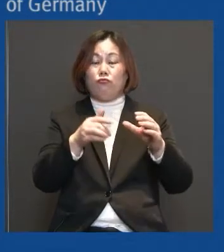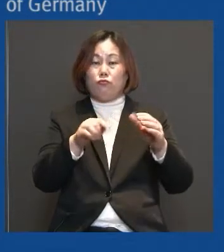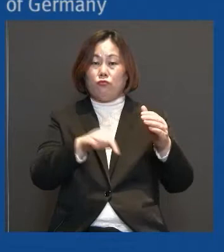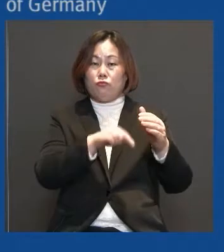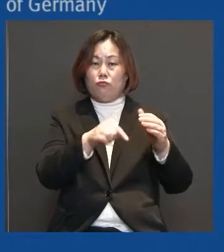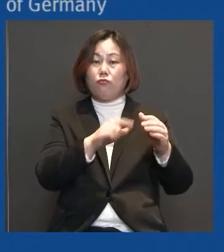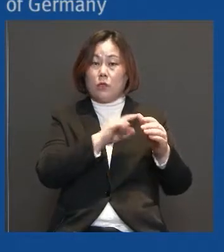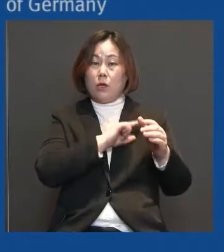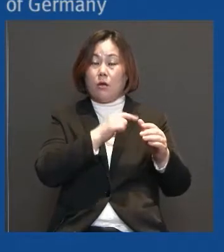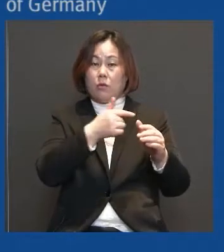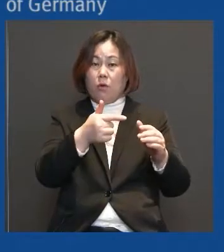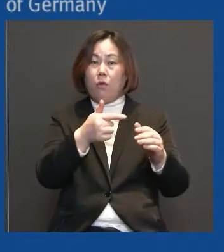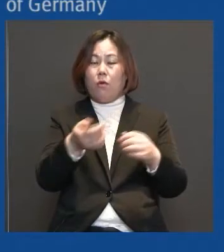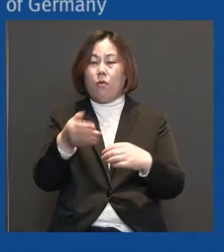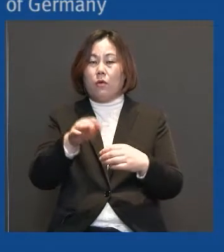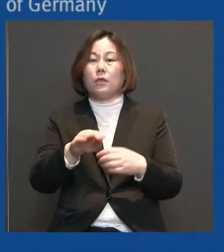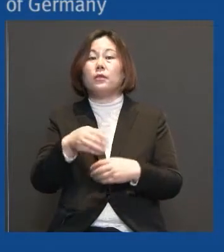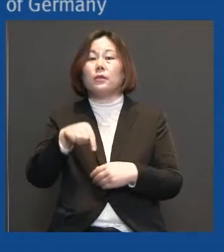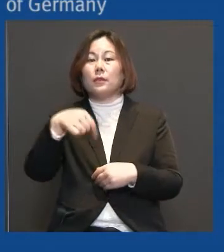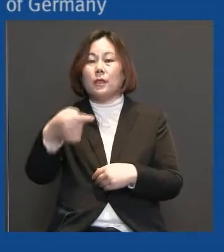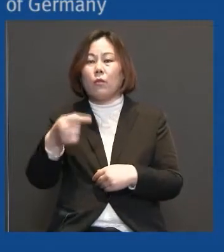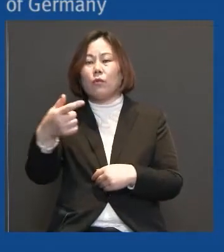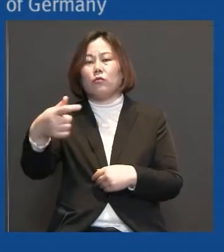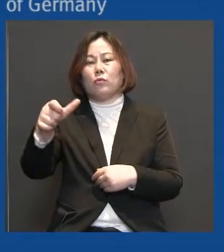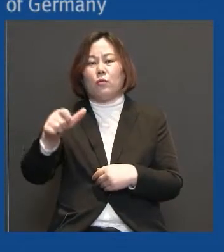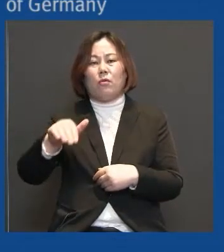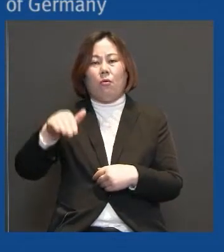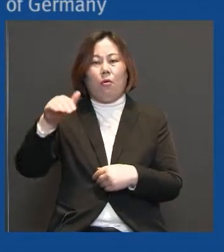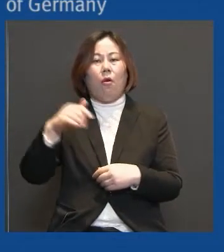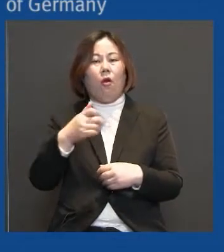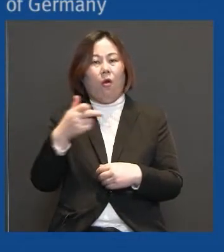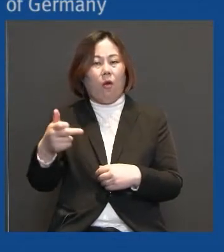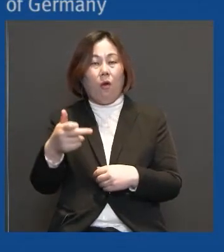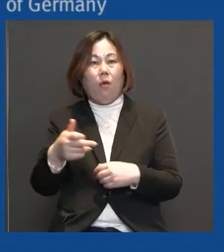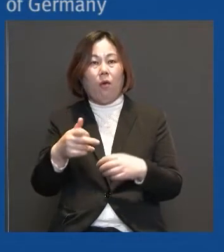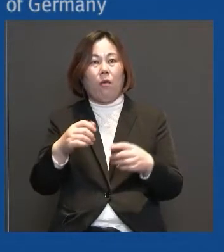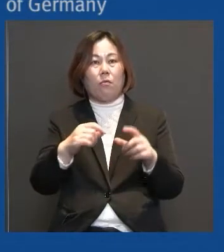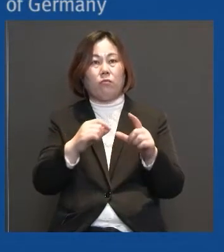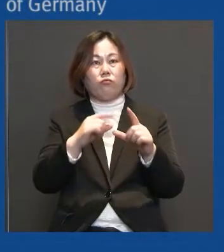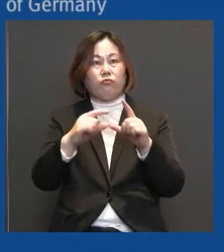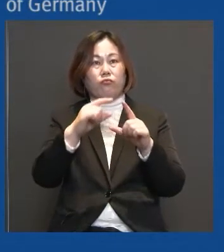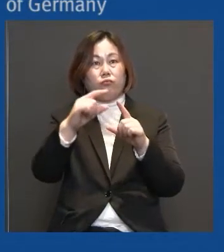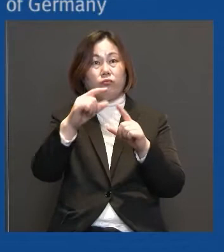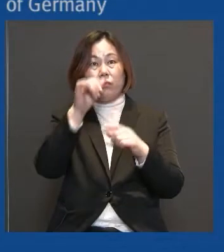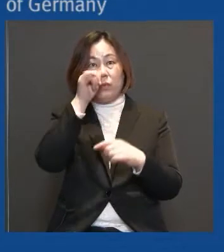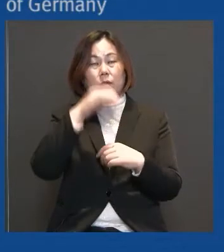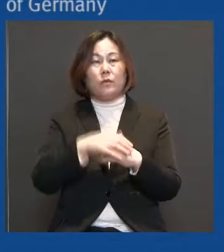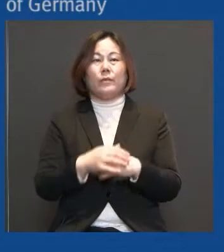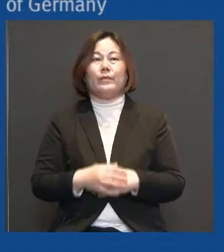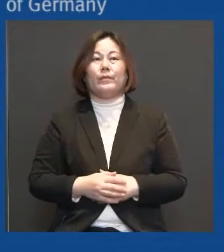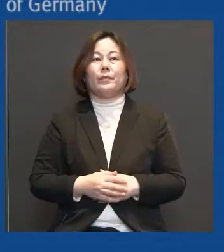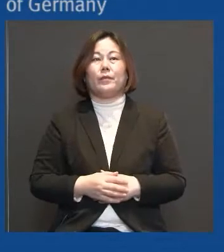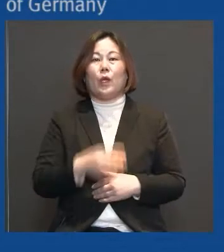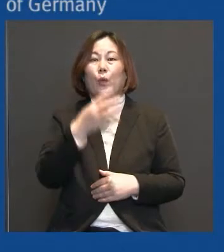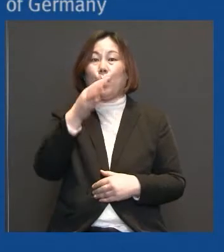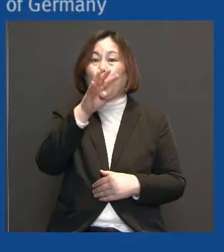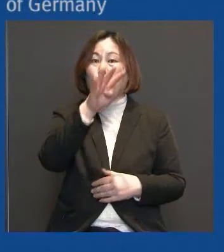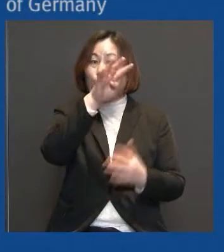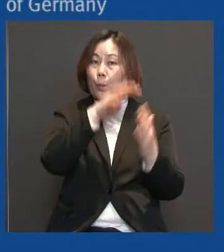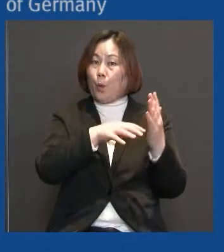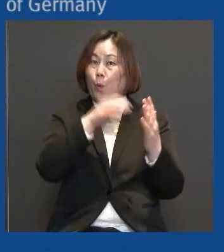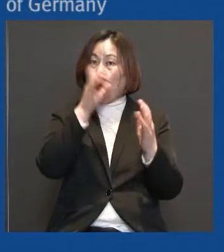and older. On the right picture, we can see in European comparison that Germany